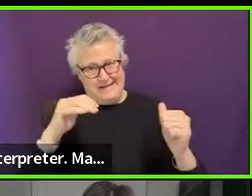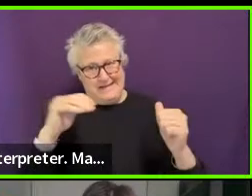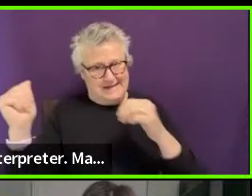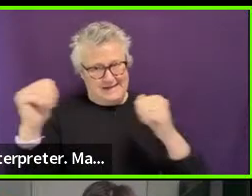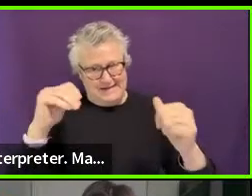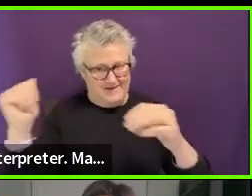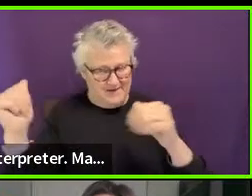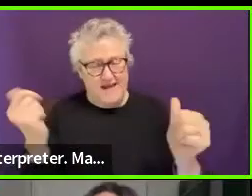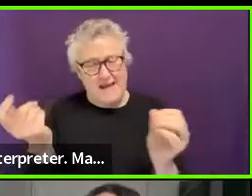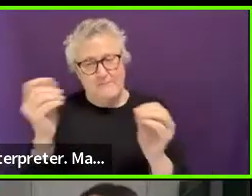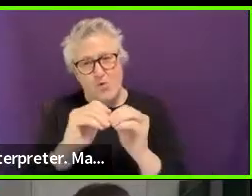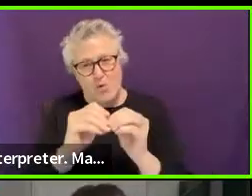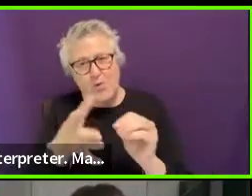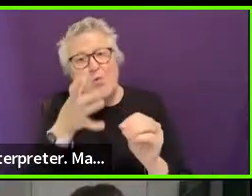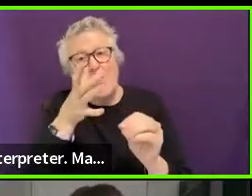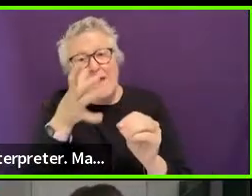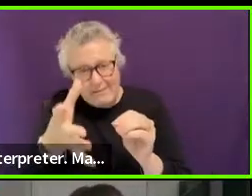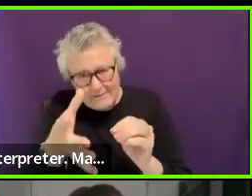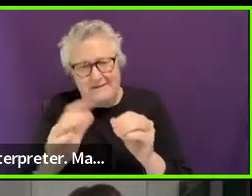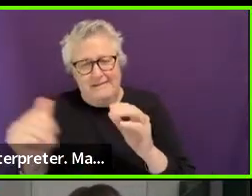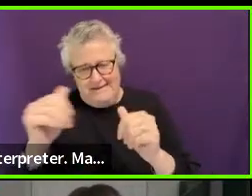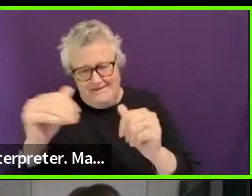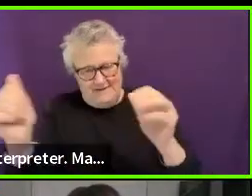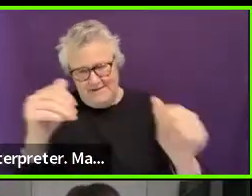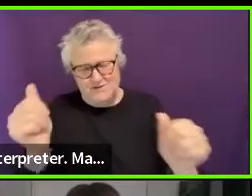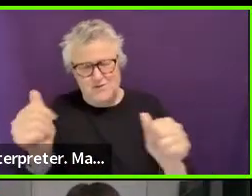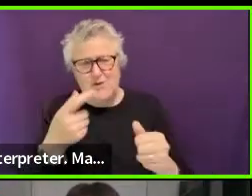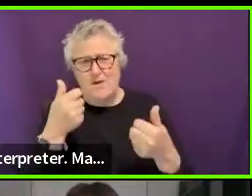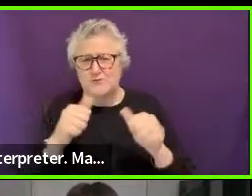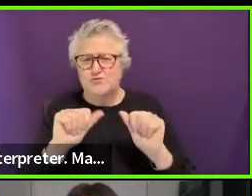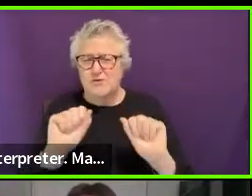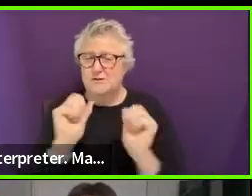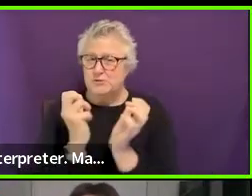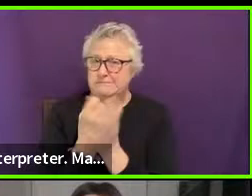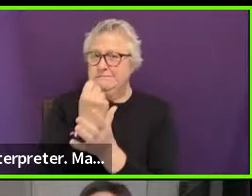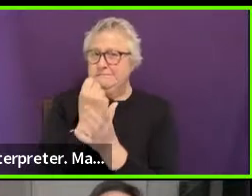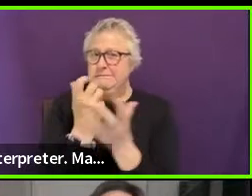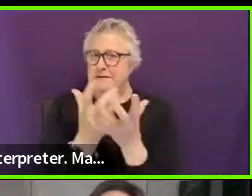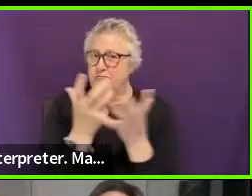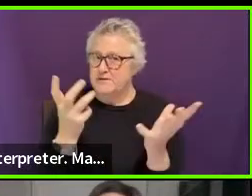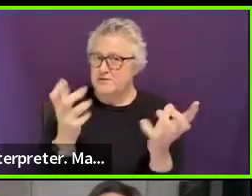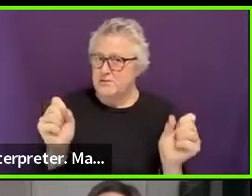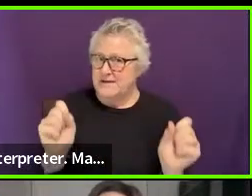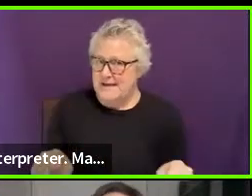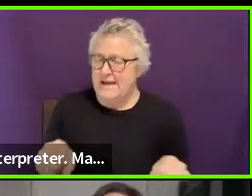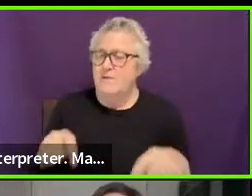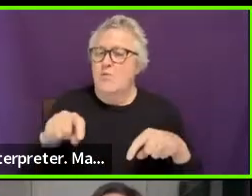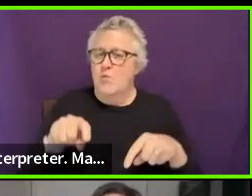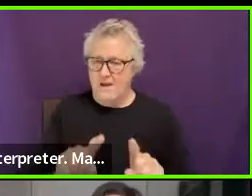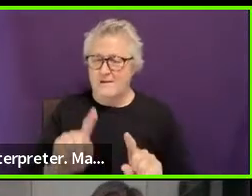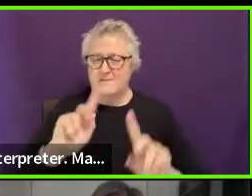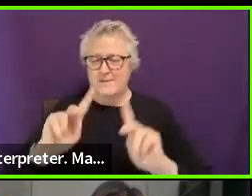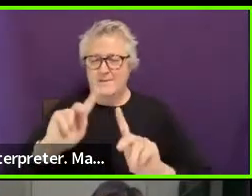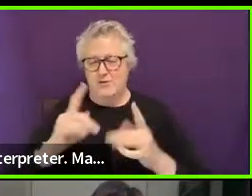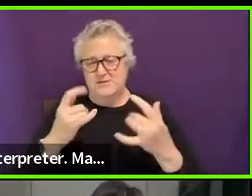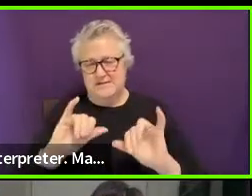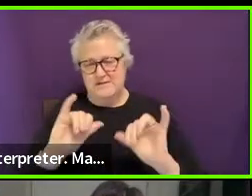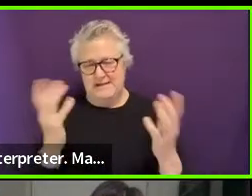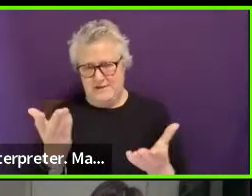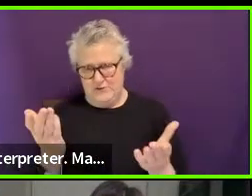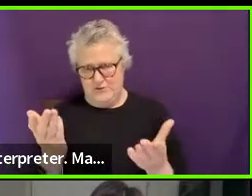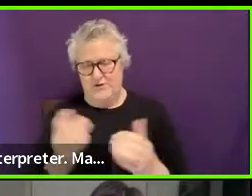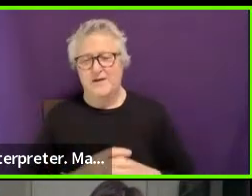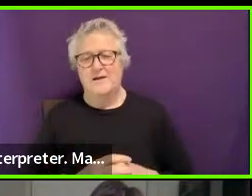or so. So we want to try to get in the conversation on the options before that happens, but wanted